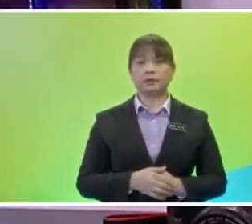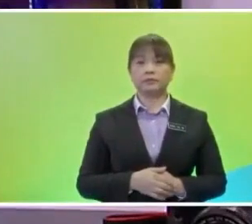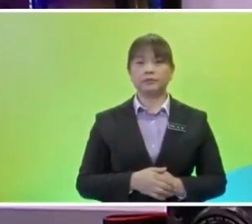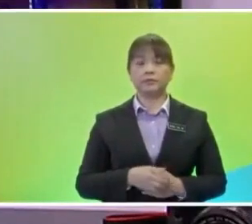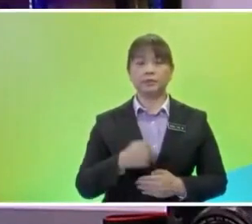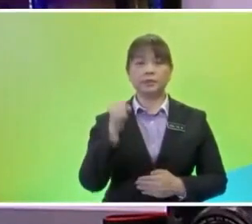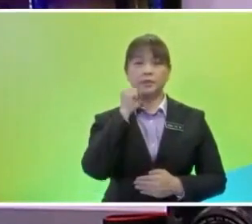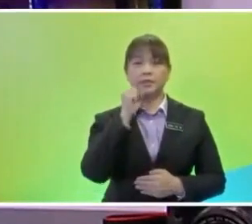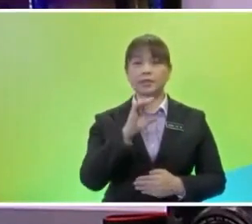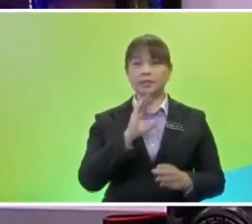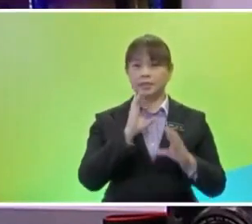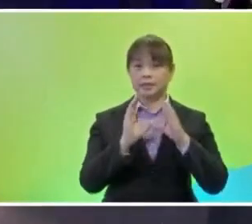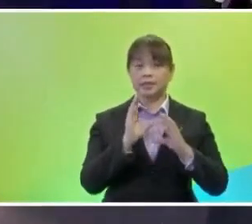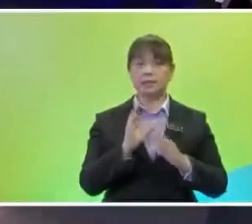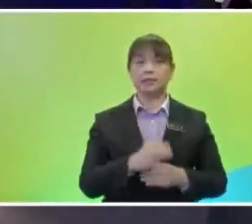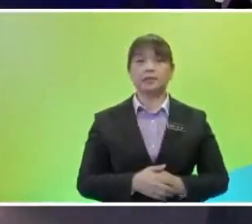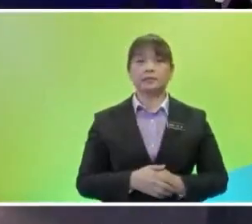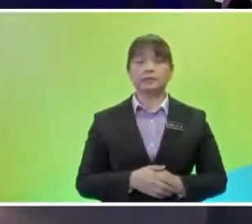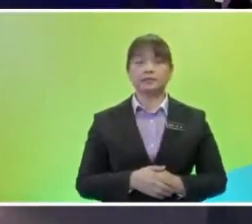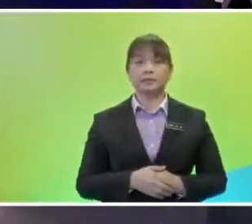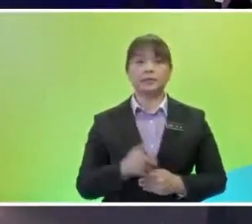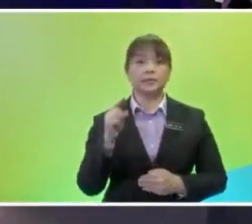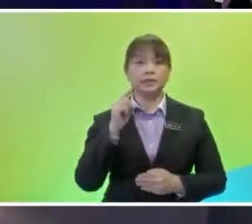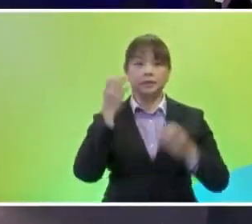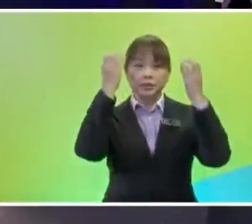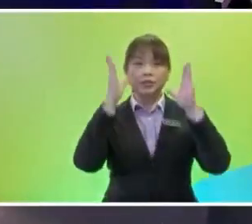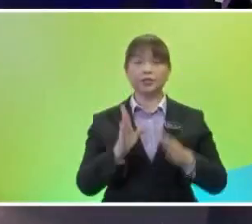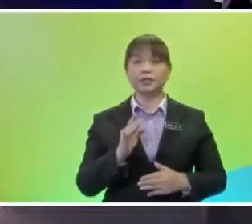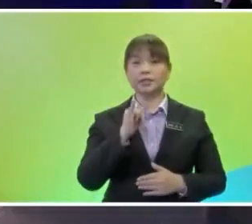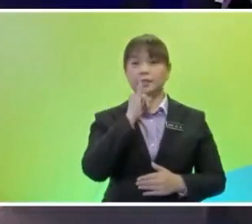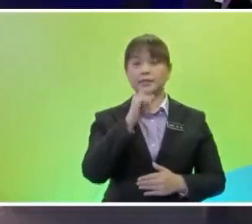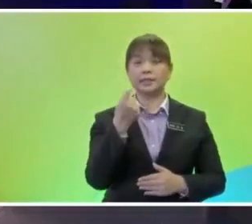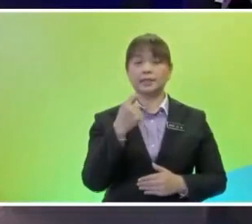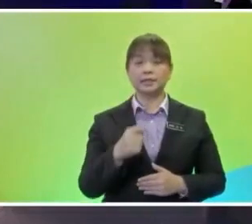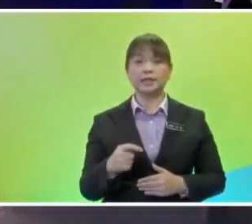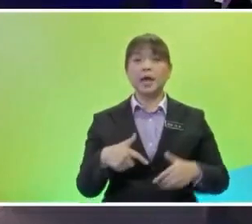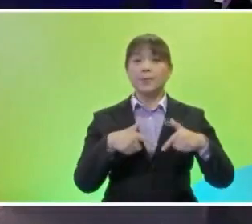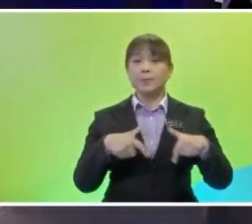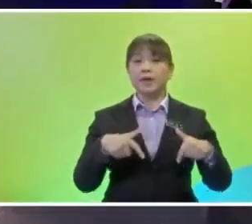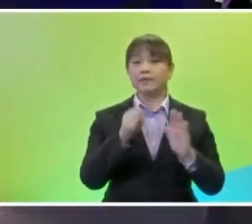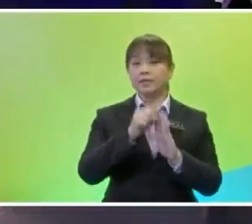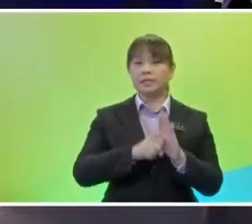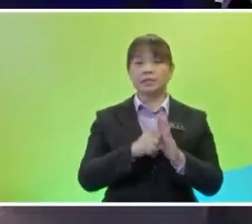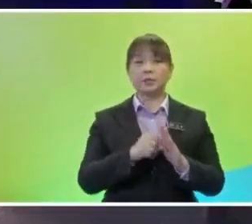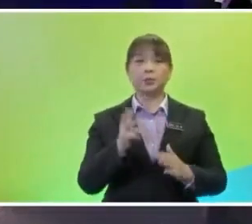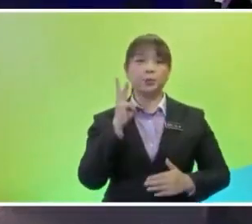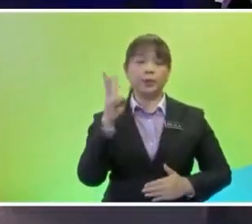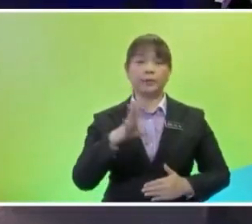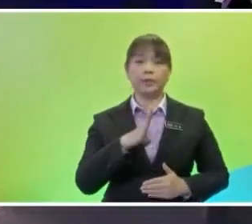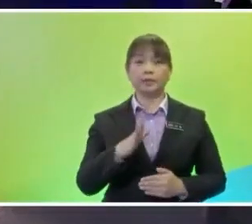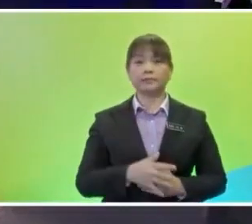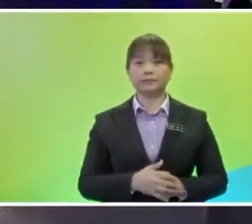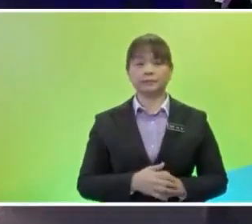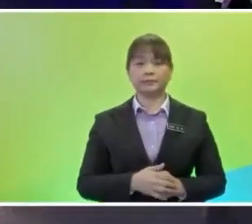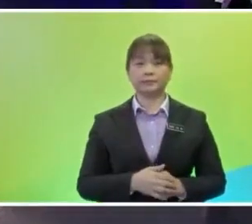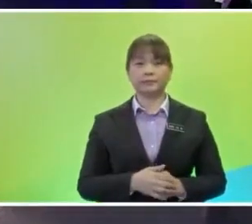thank you very much. That's very good. The bravest is another form of superlative adjective. Mm-hmm. Okay. Now, it is time for our pupils